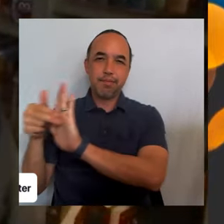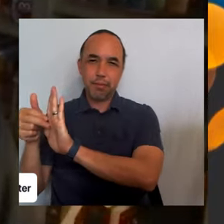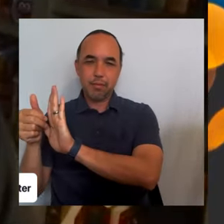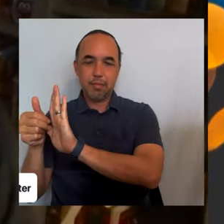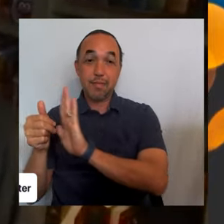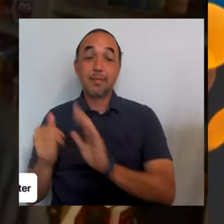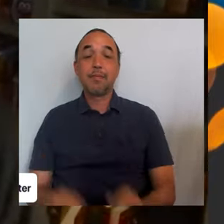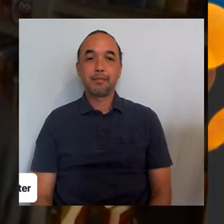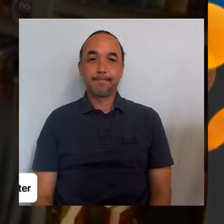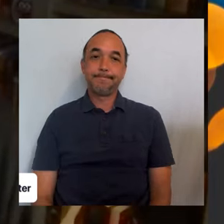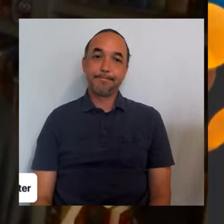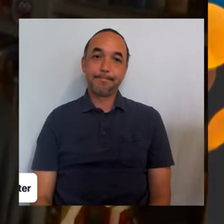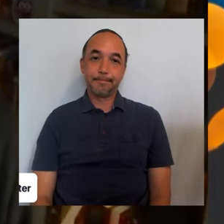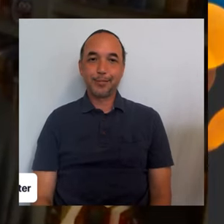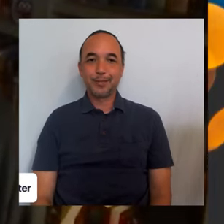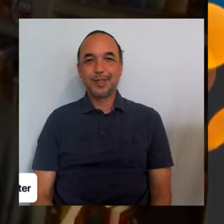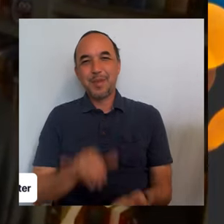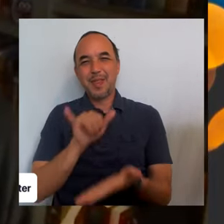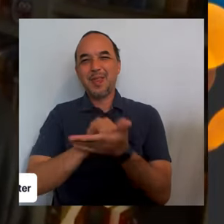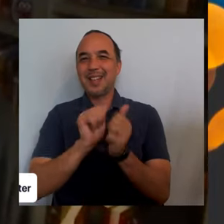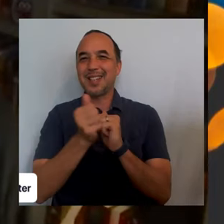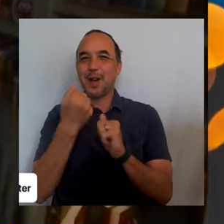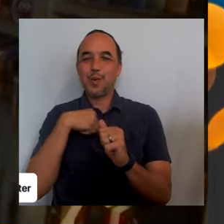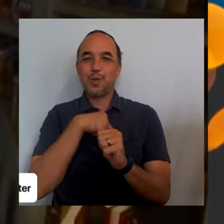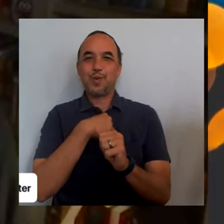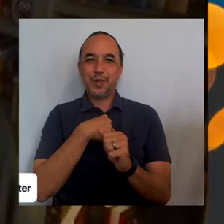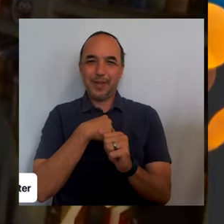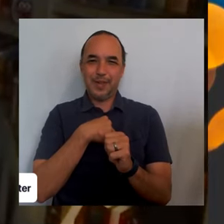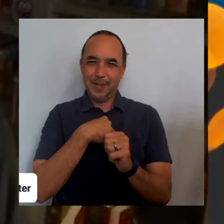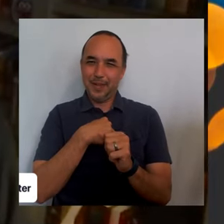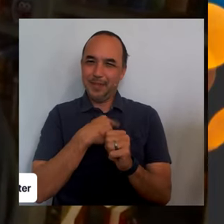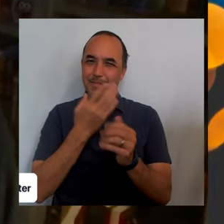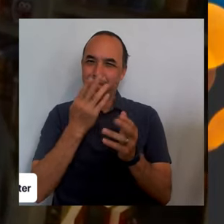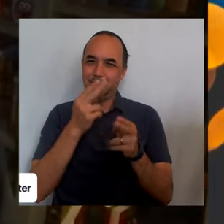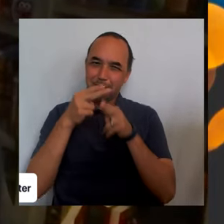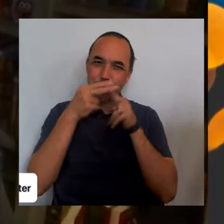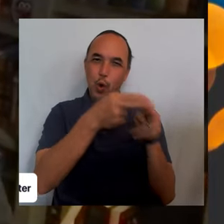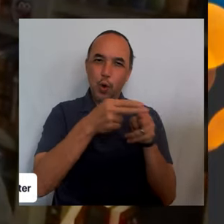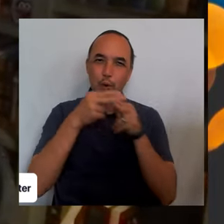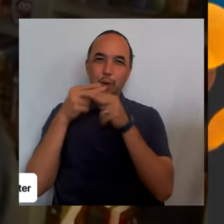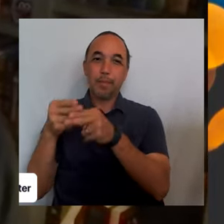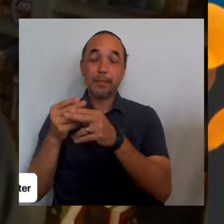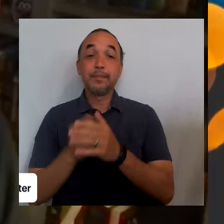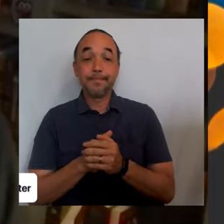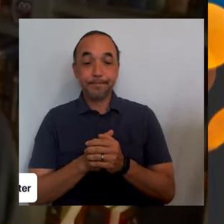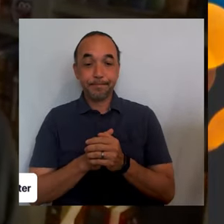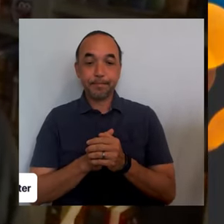the deciding factor there. But so since they didn't know quite who it was,